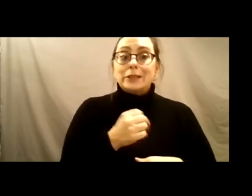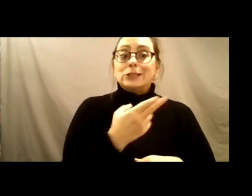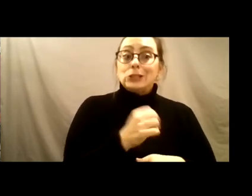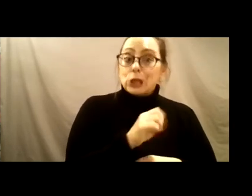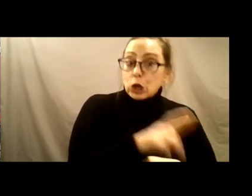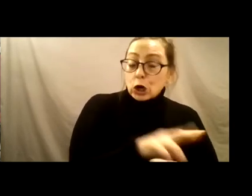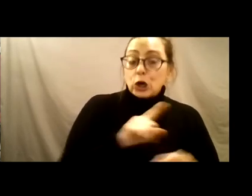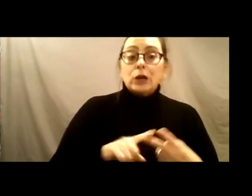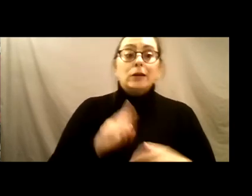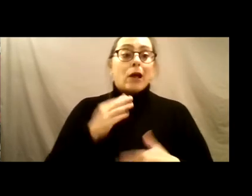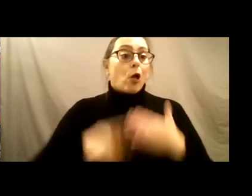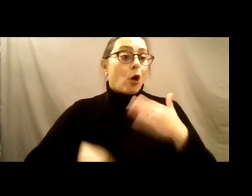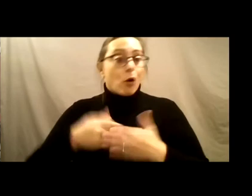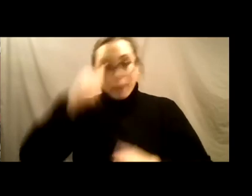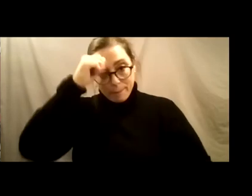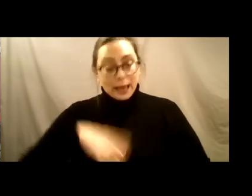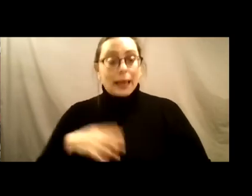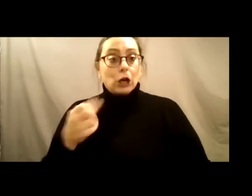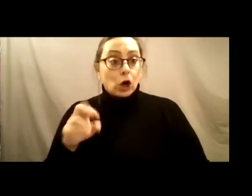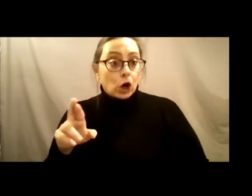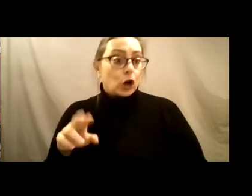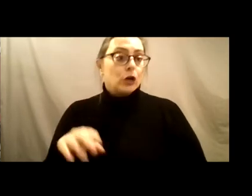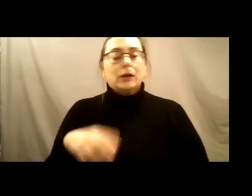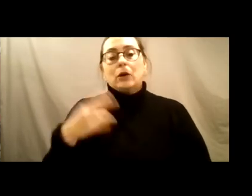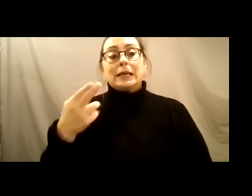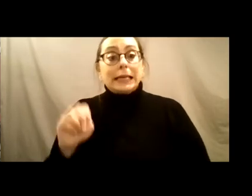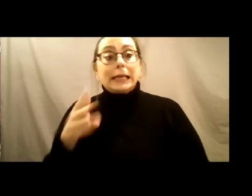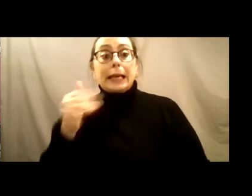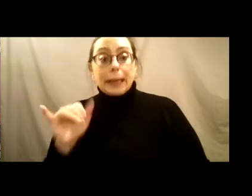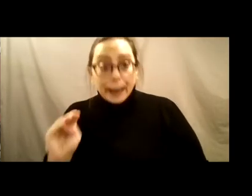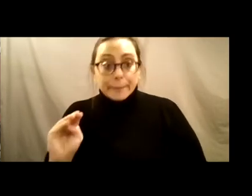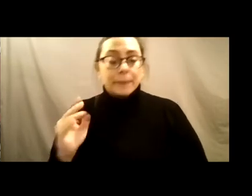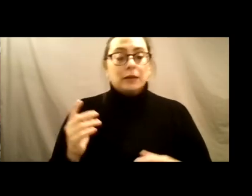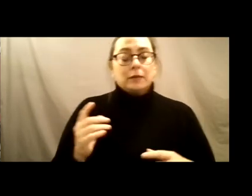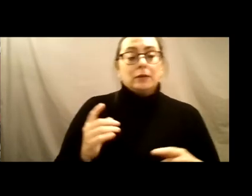he's and hims. Not all gender conforming people are non-binary or use they and